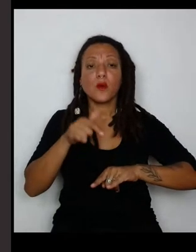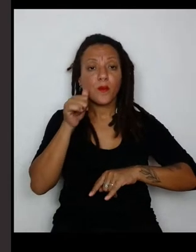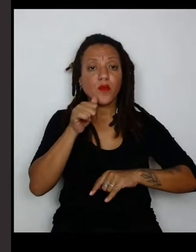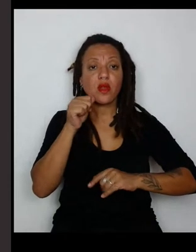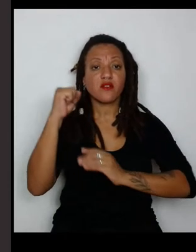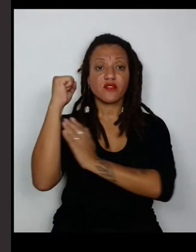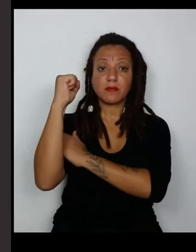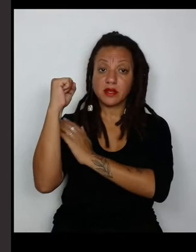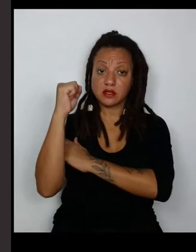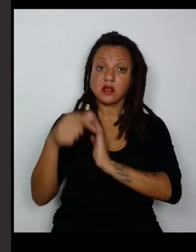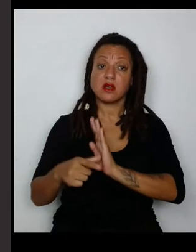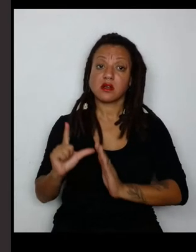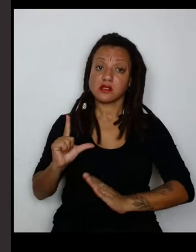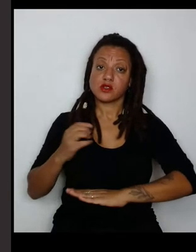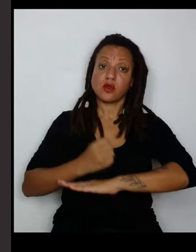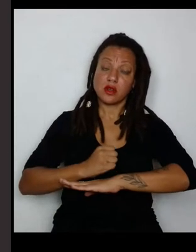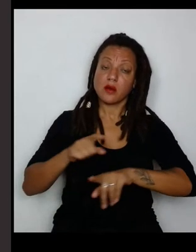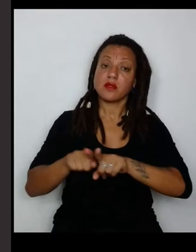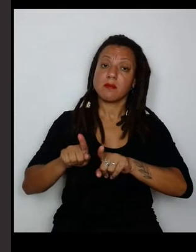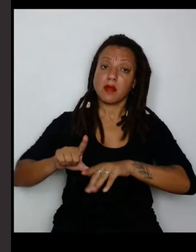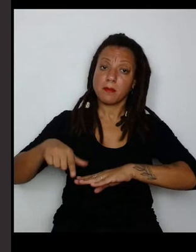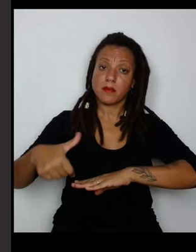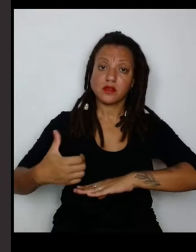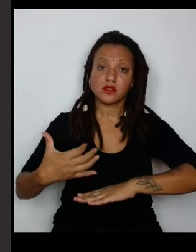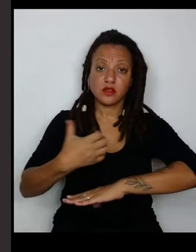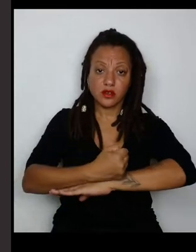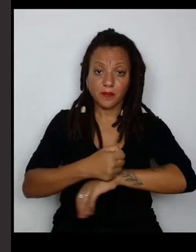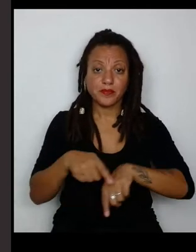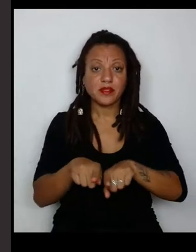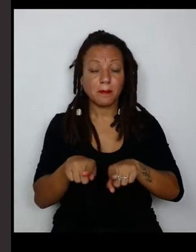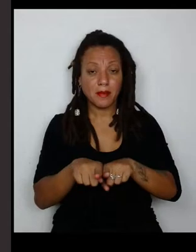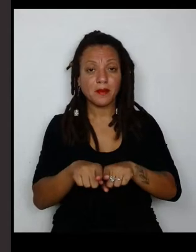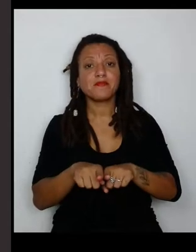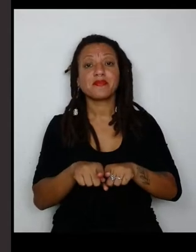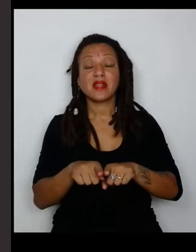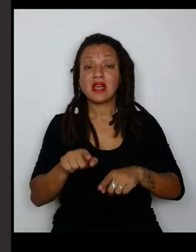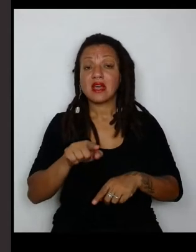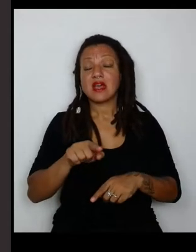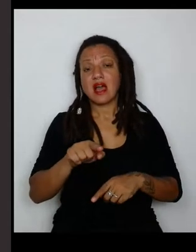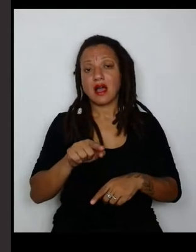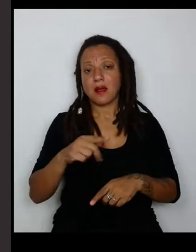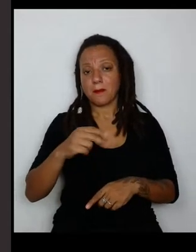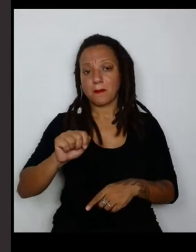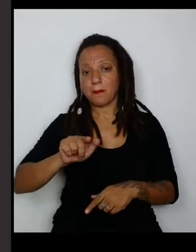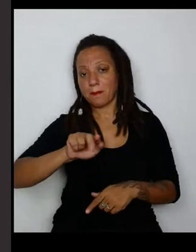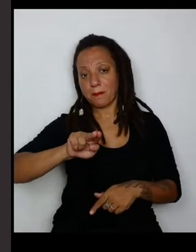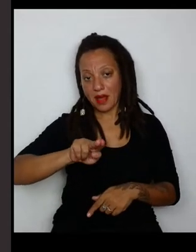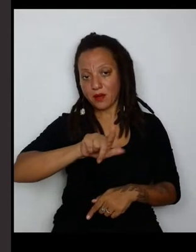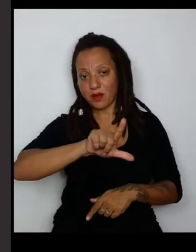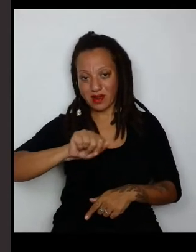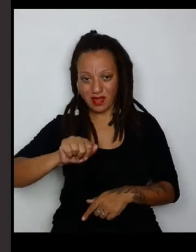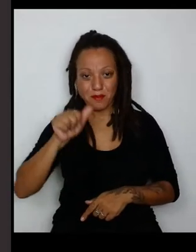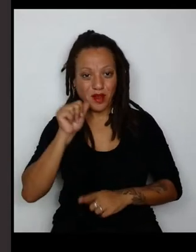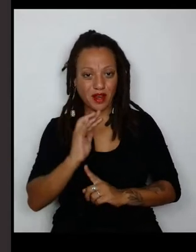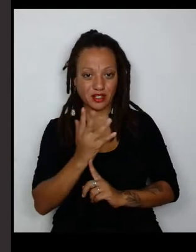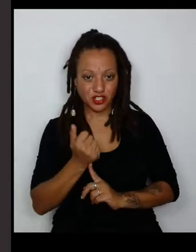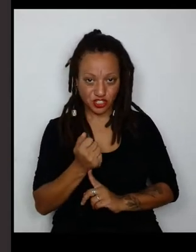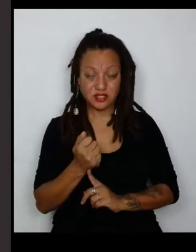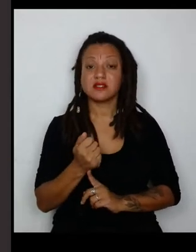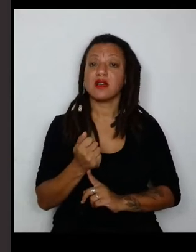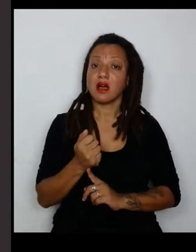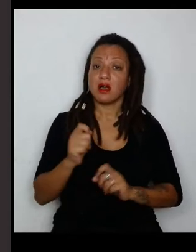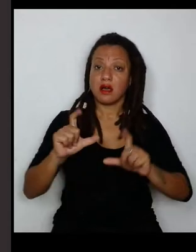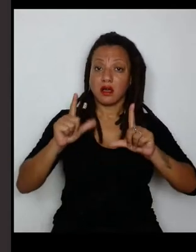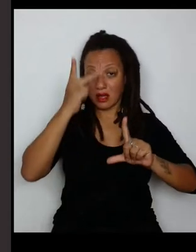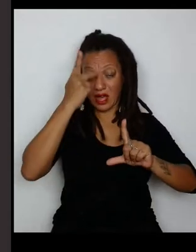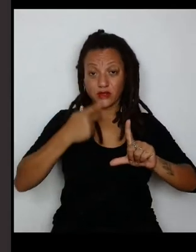motors becker whose nude self-portrait at the right was influenced by gogan next slide another was the great indian artist